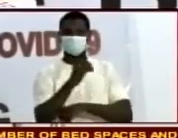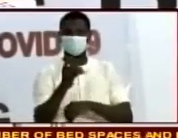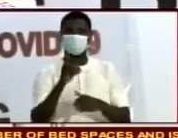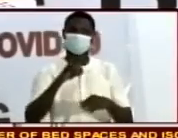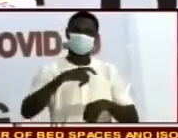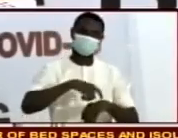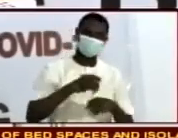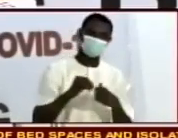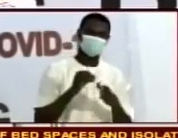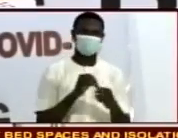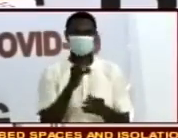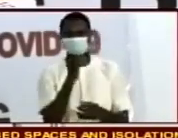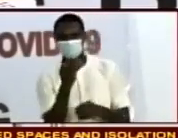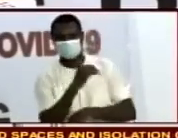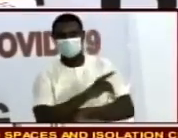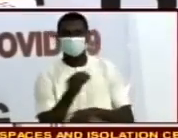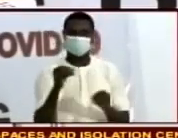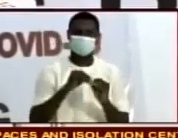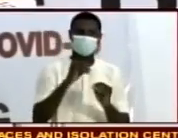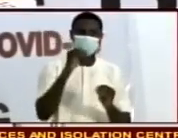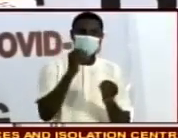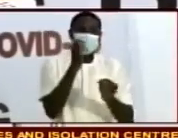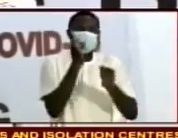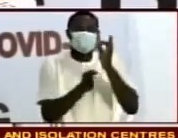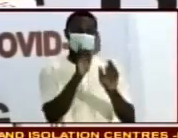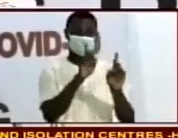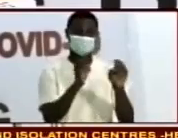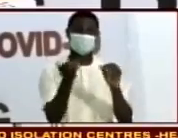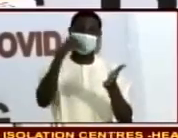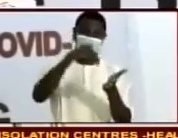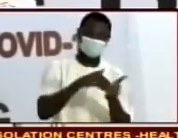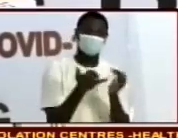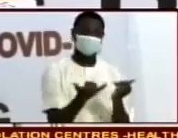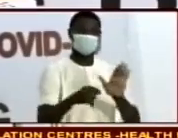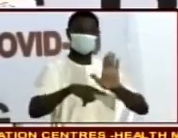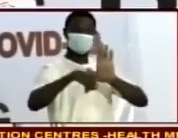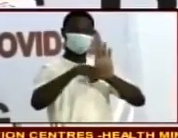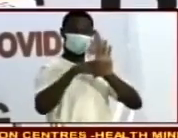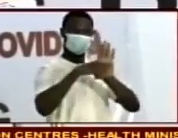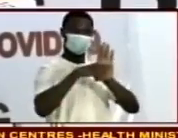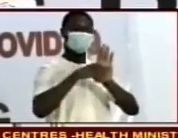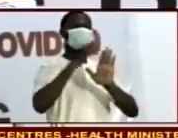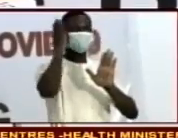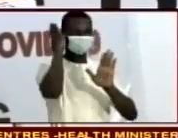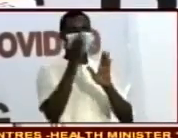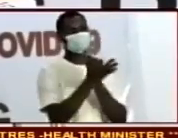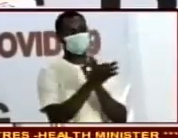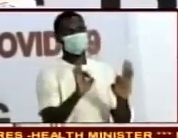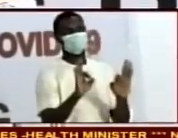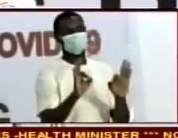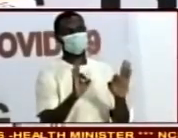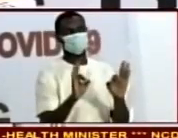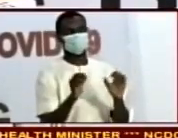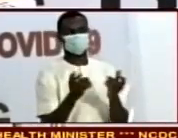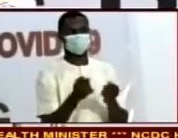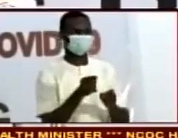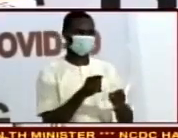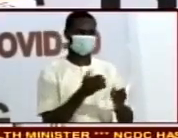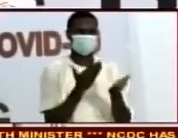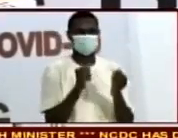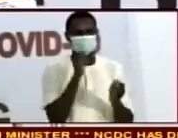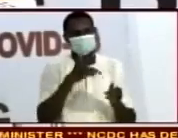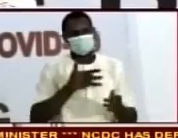are tested, they are negative, they can leave. But these are the people who are most difficult to manage because they don't really feel sick, they don't have any symptoms, they